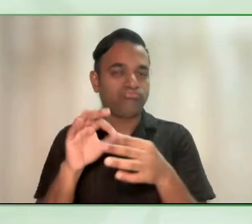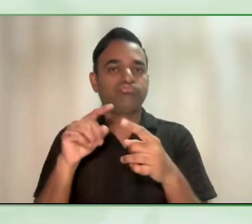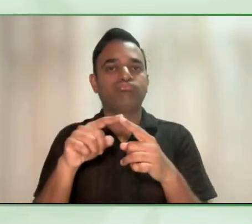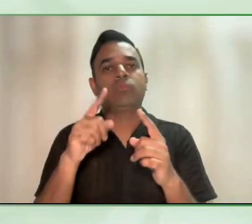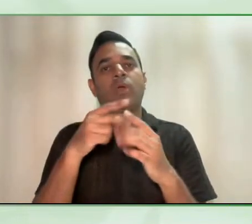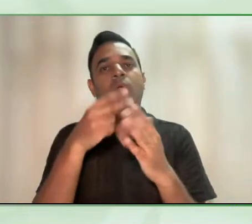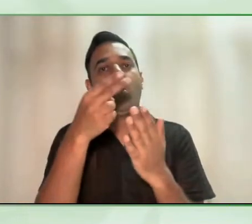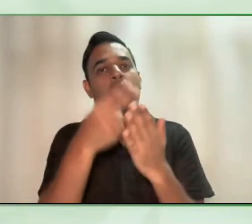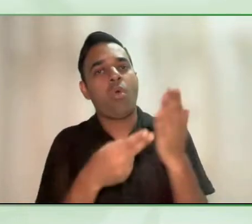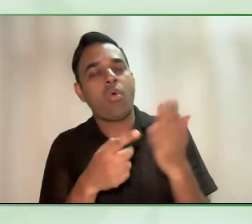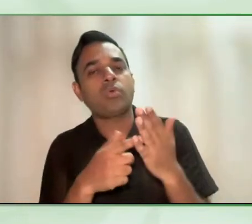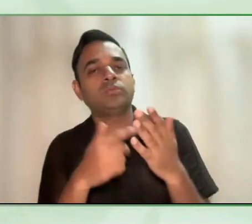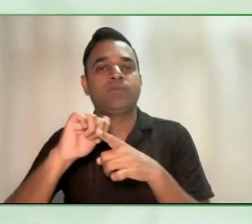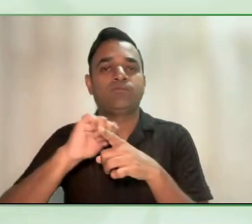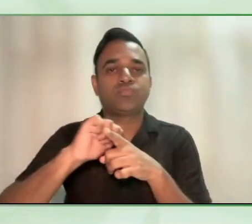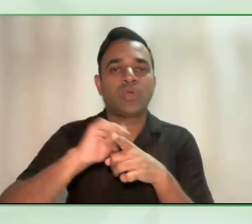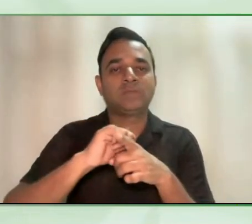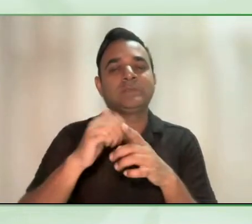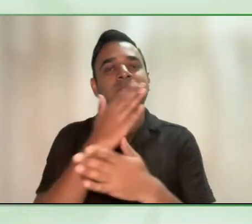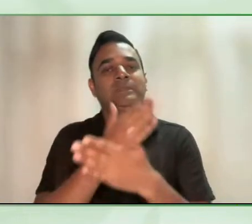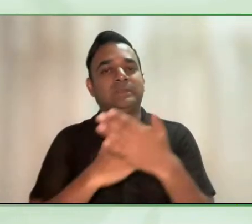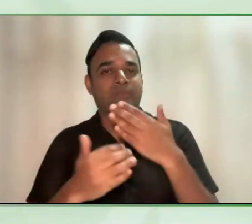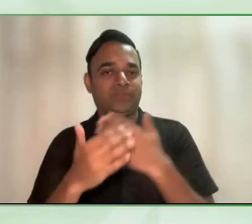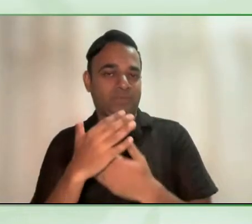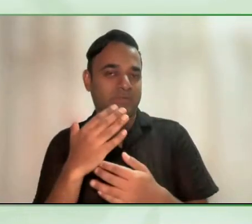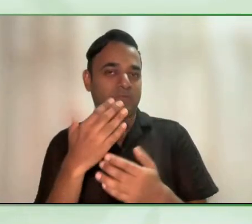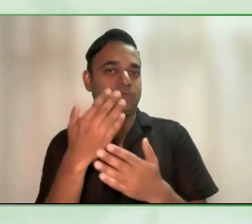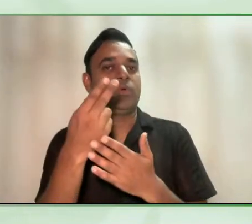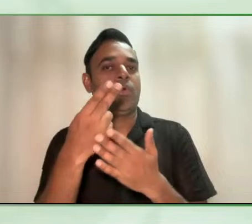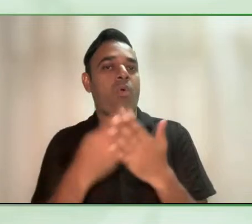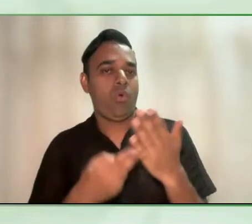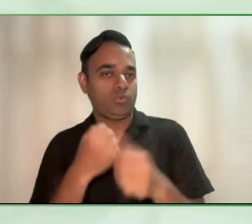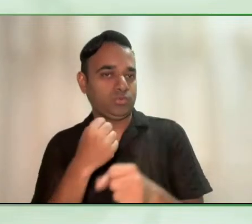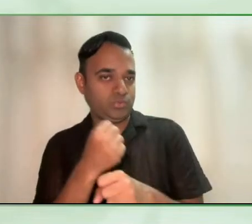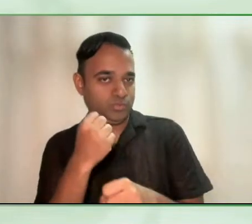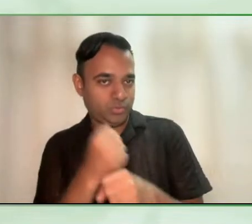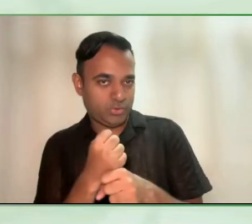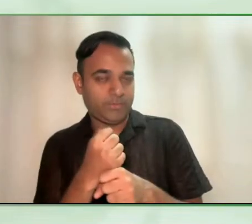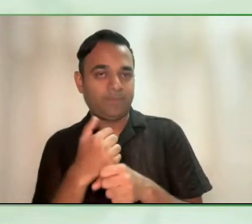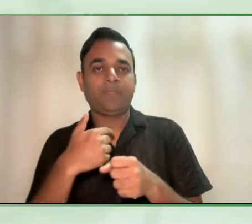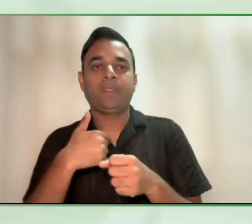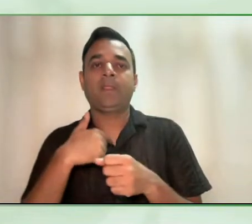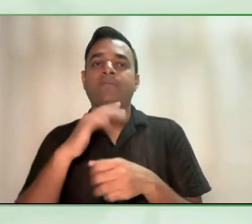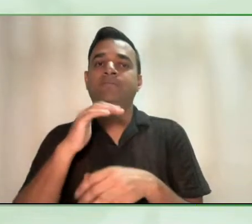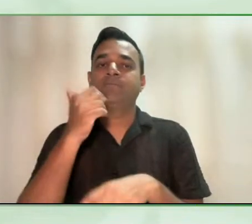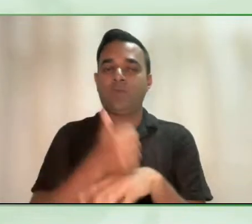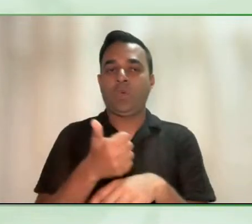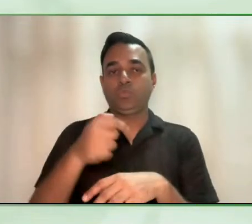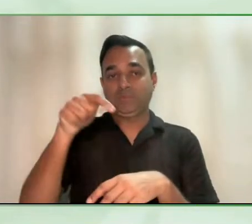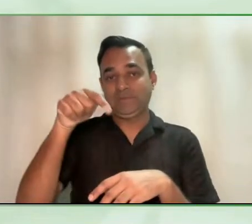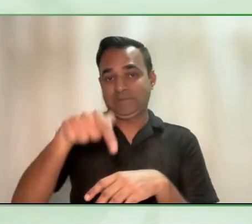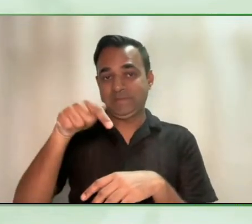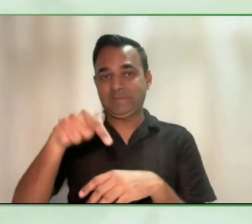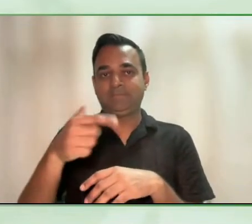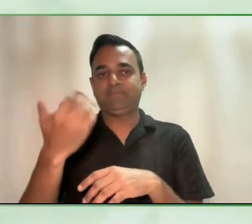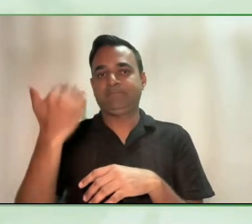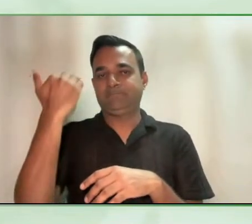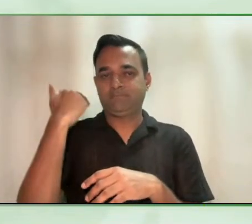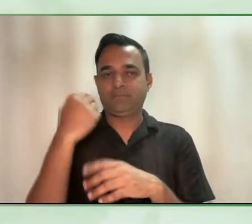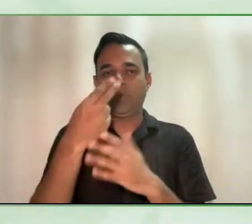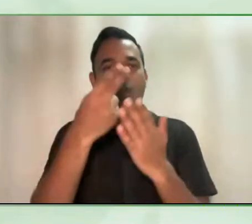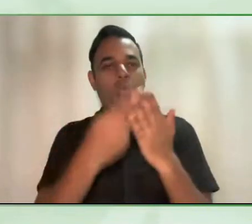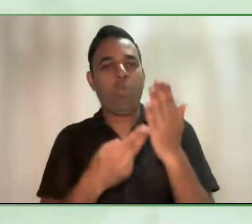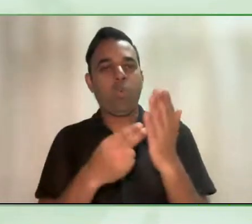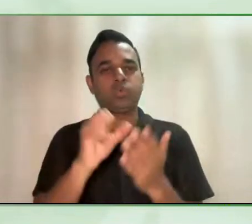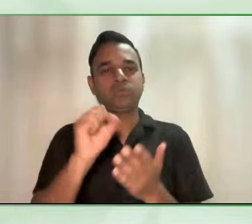to platform their work, to influence education systems, and to also work towards kind of employment opportunities in